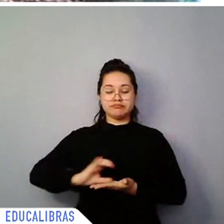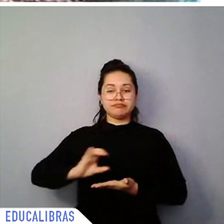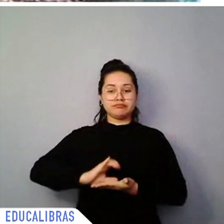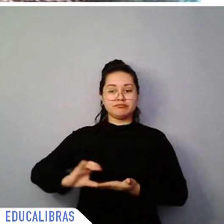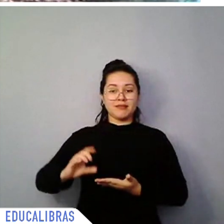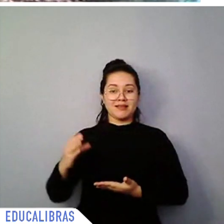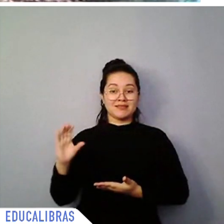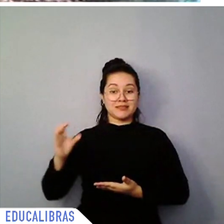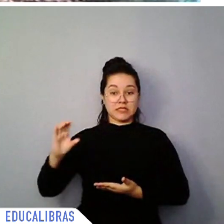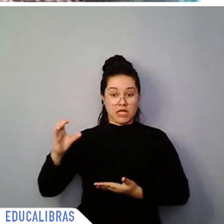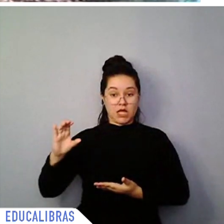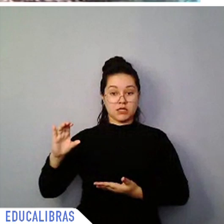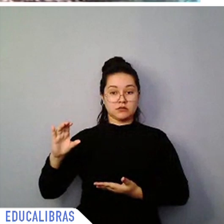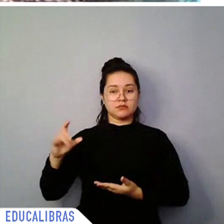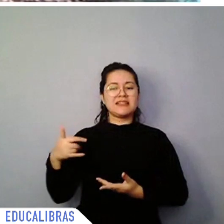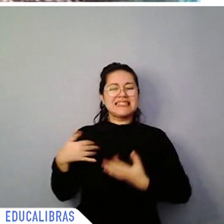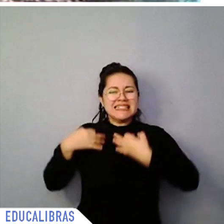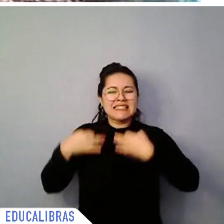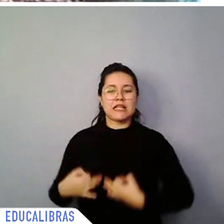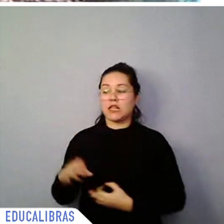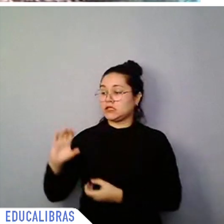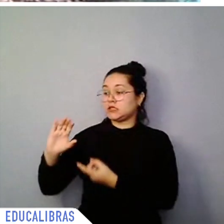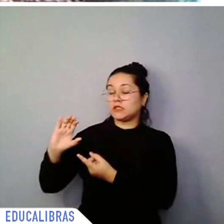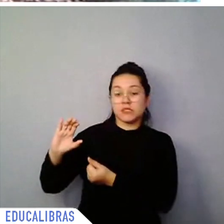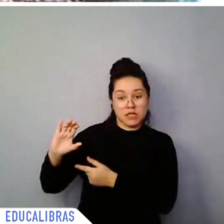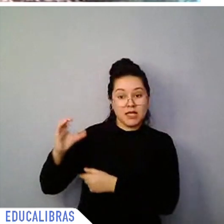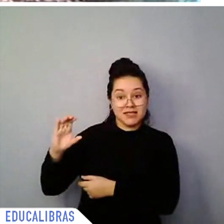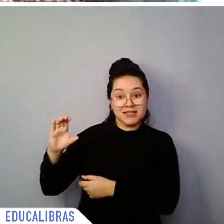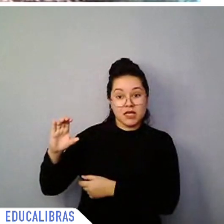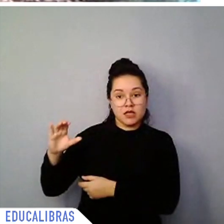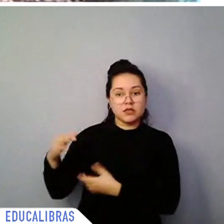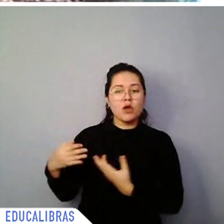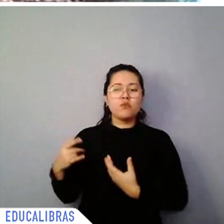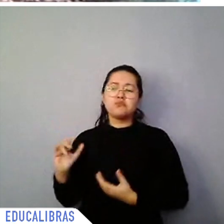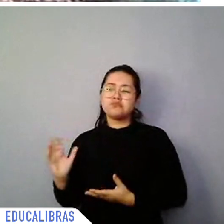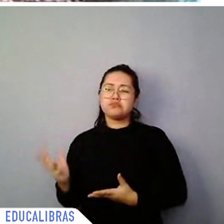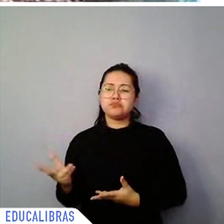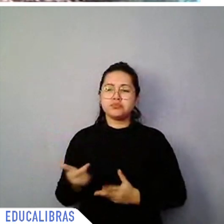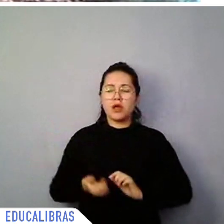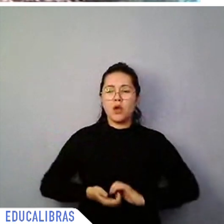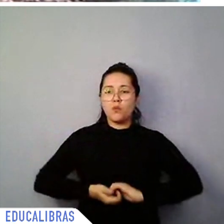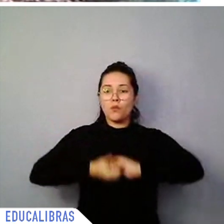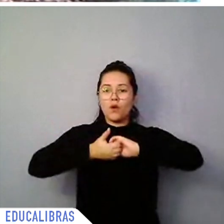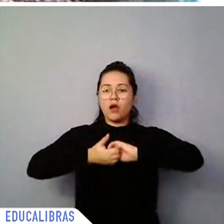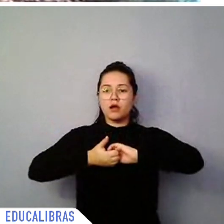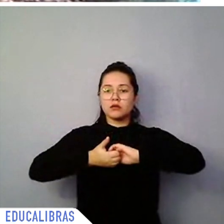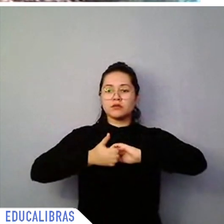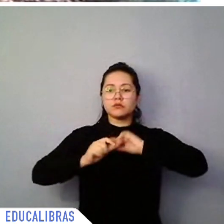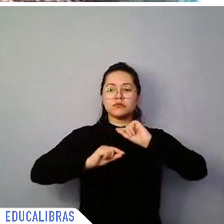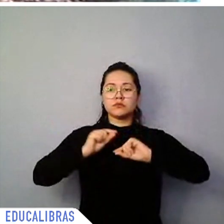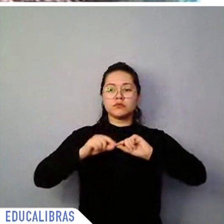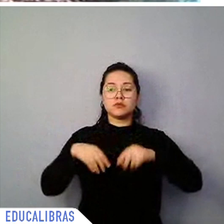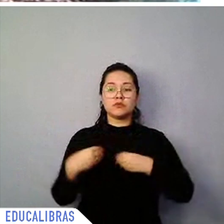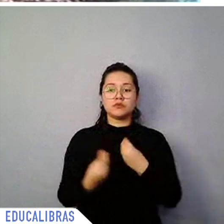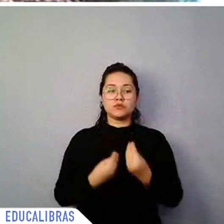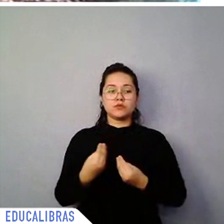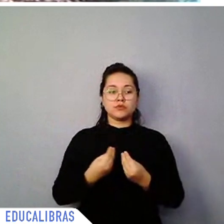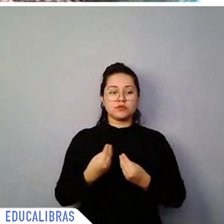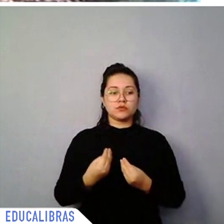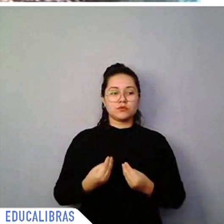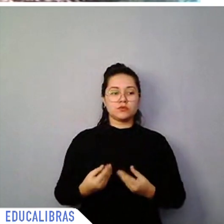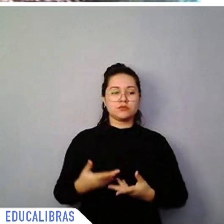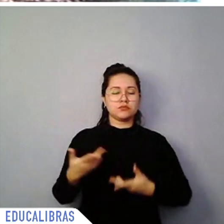how can they organize to finance science, and how can they make sure that they are financing quality